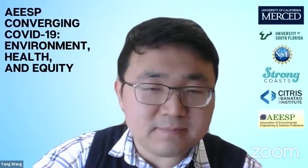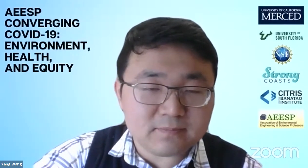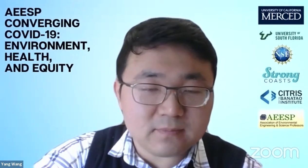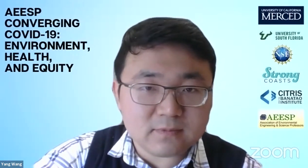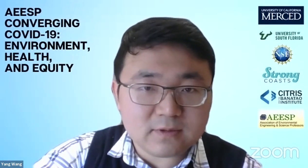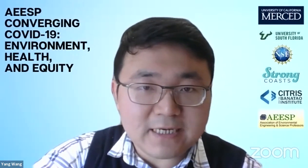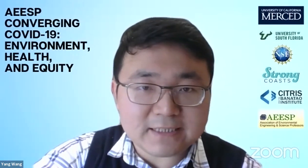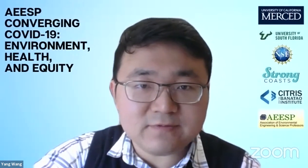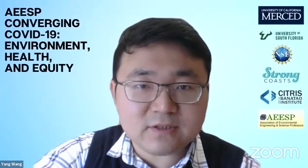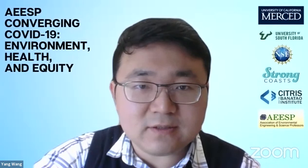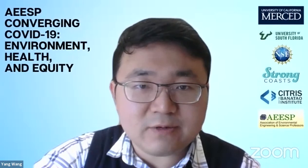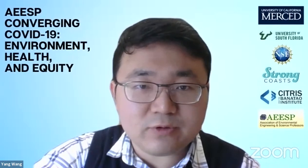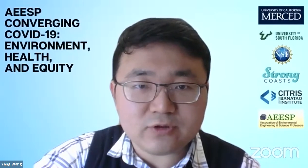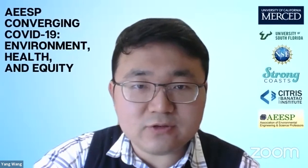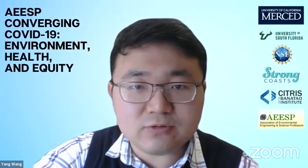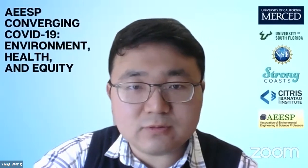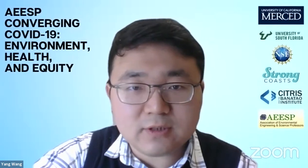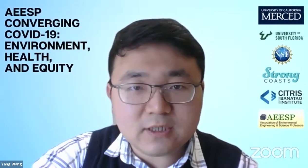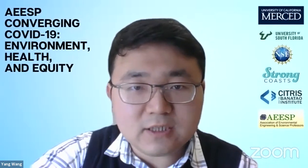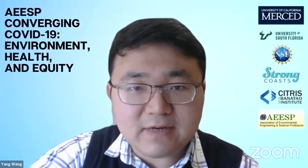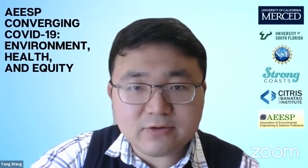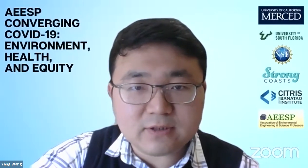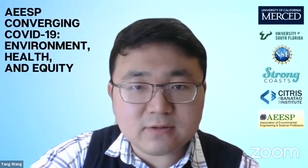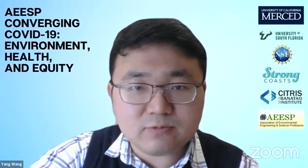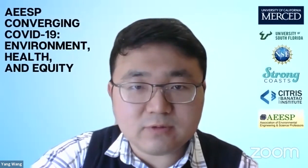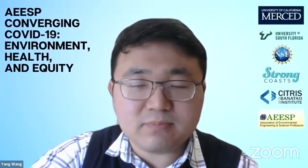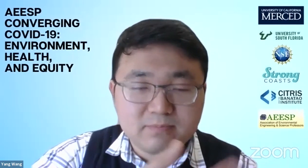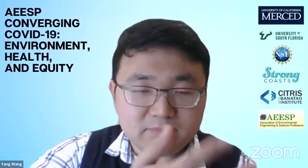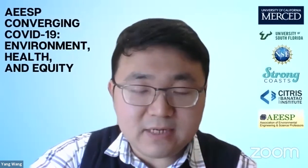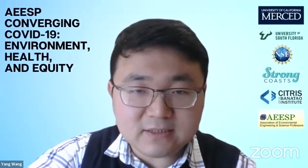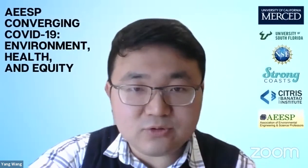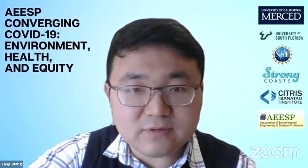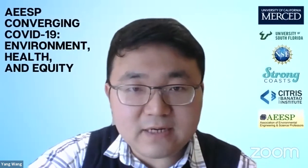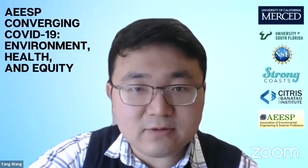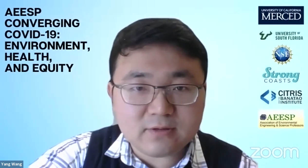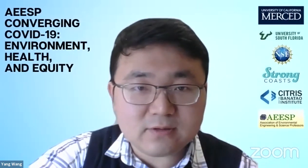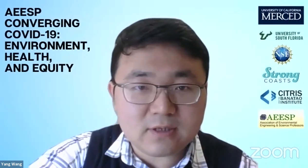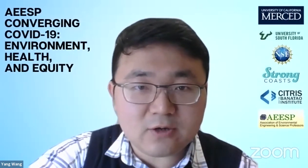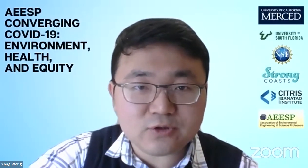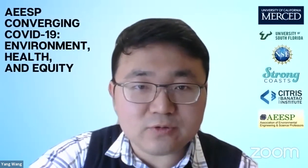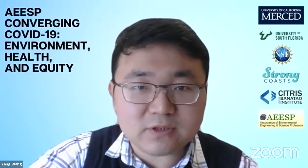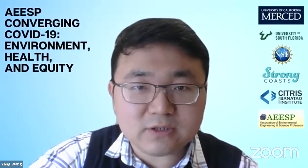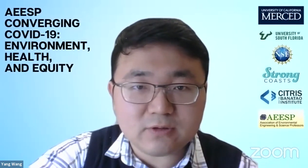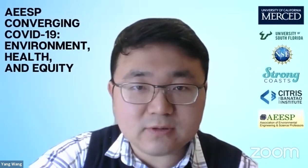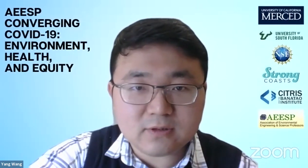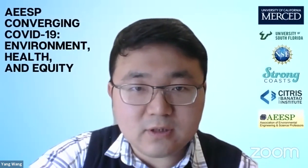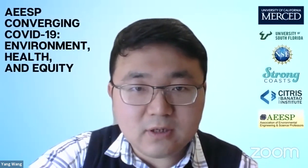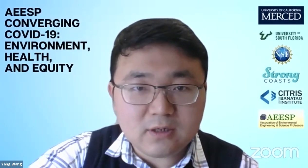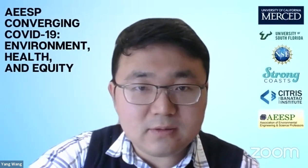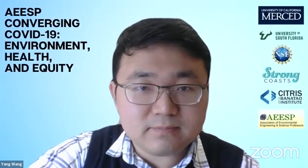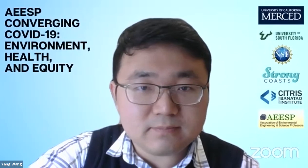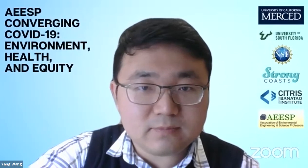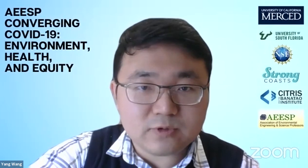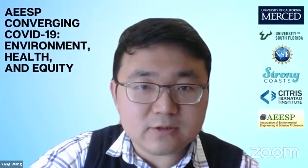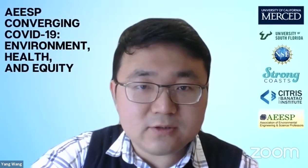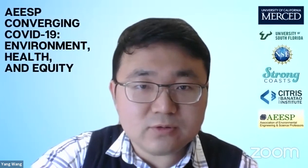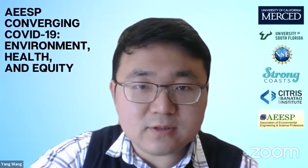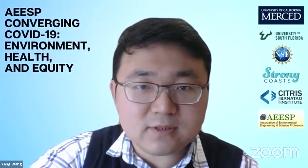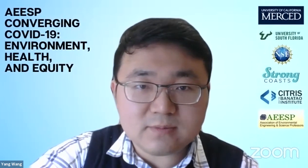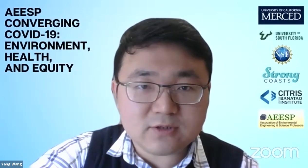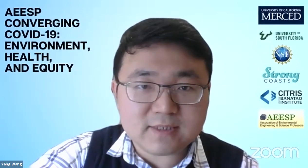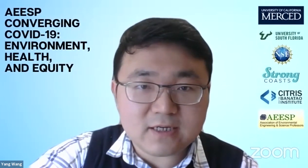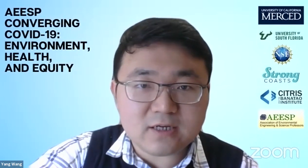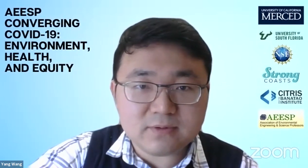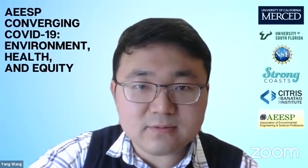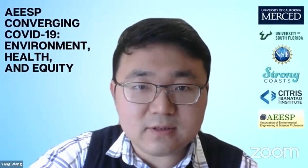the activity that we're trying to evaluate, we're planning to evaluate these household materials, we can just